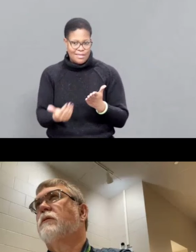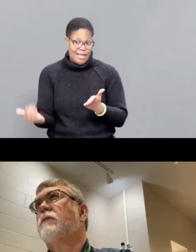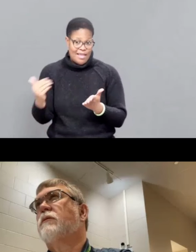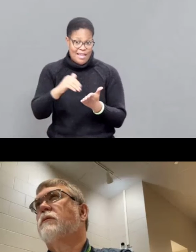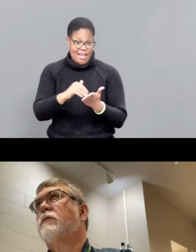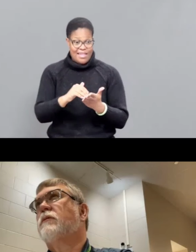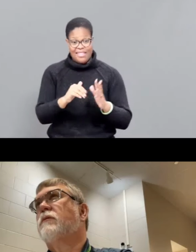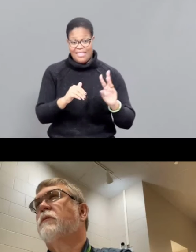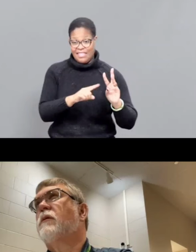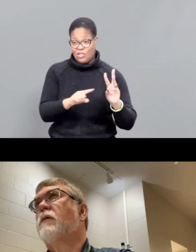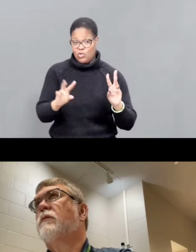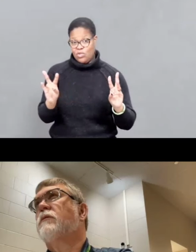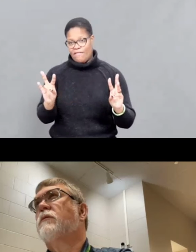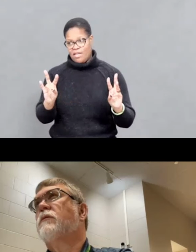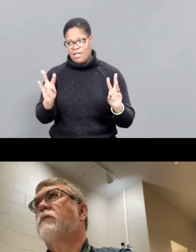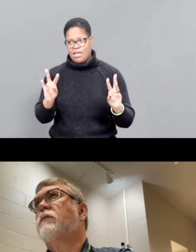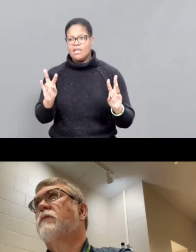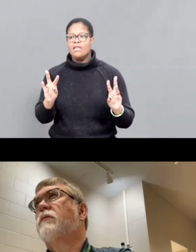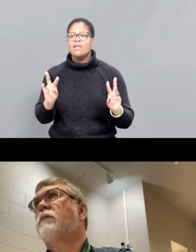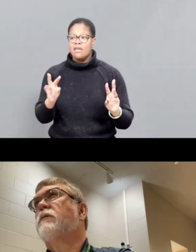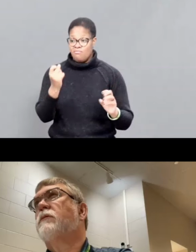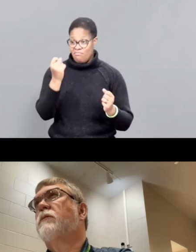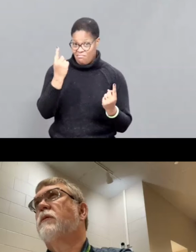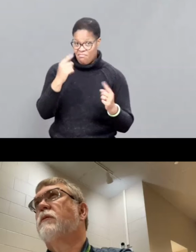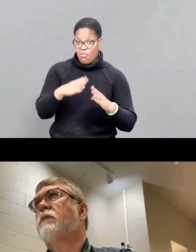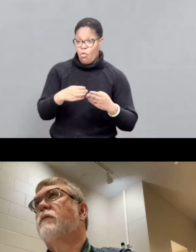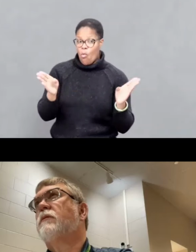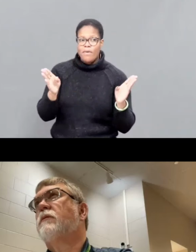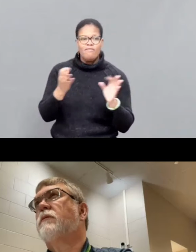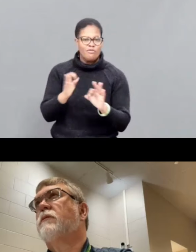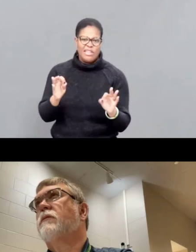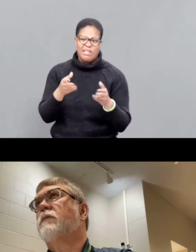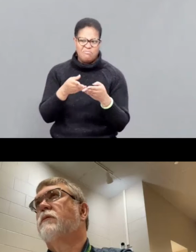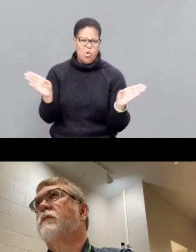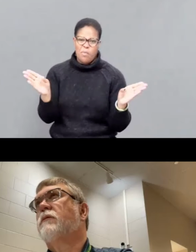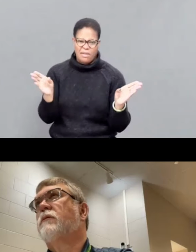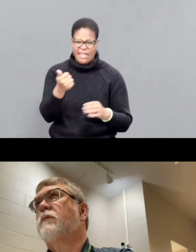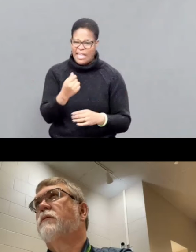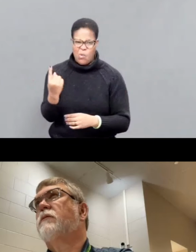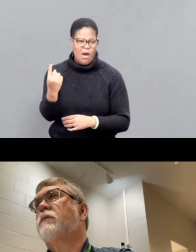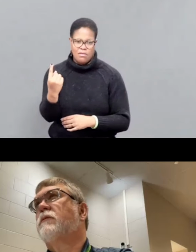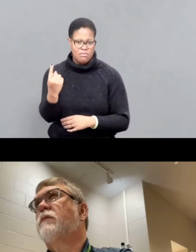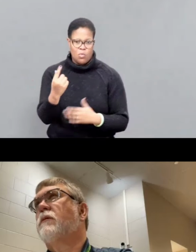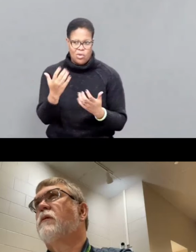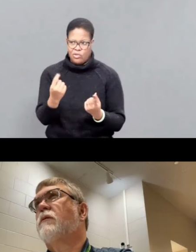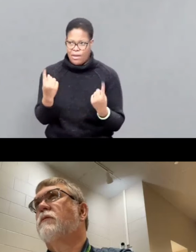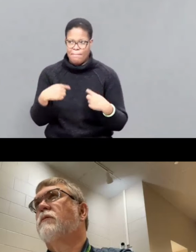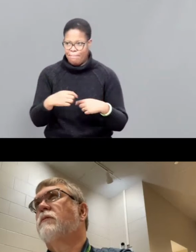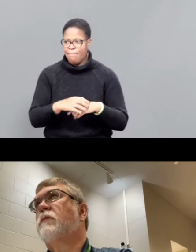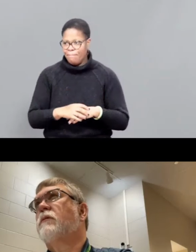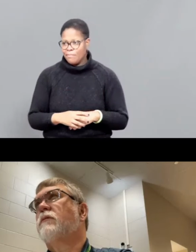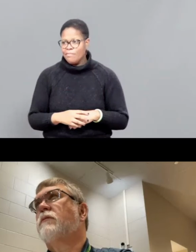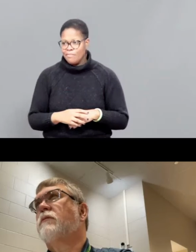from 6 to 7. And those are again open free to the public for anyone that would like to attend.